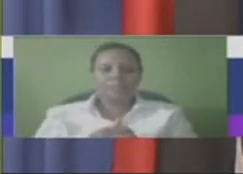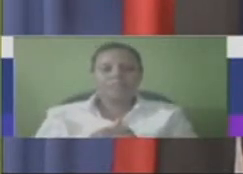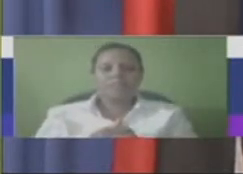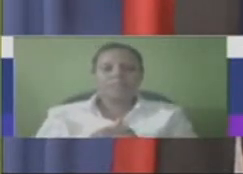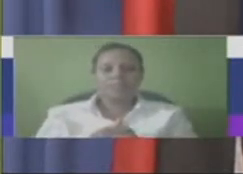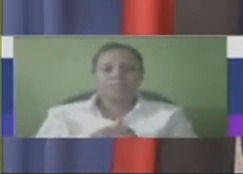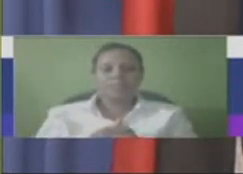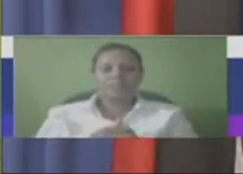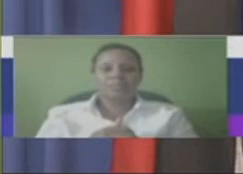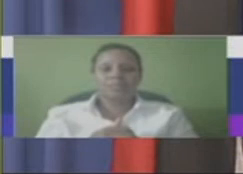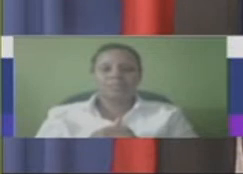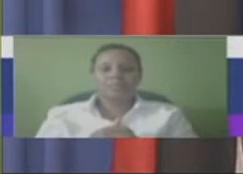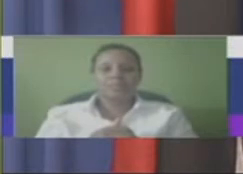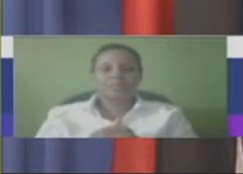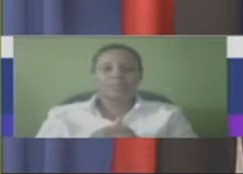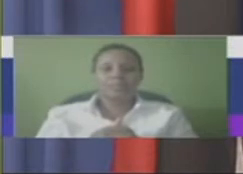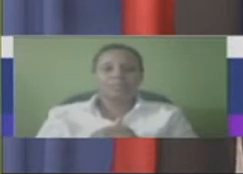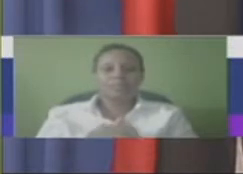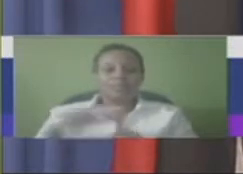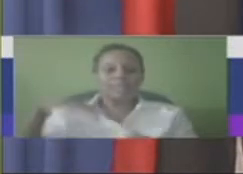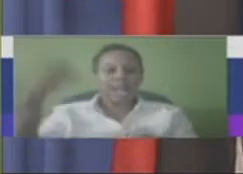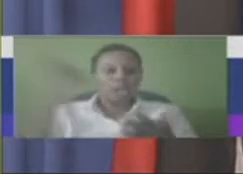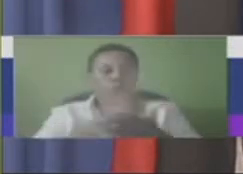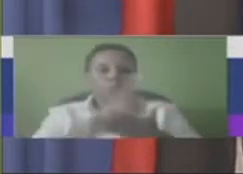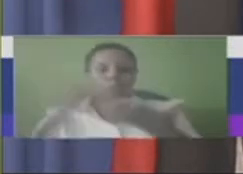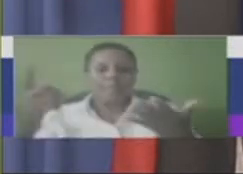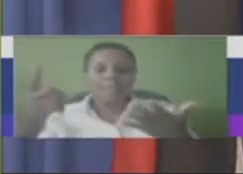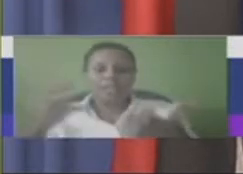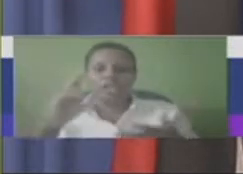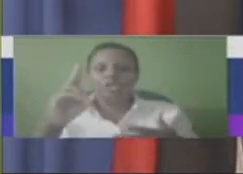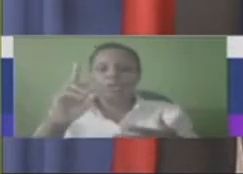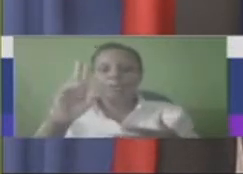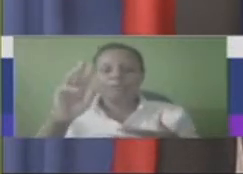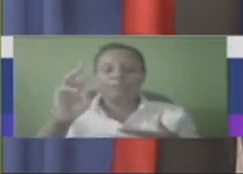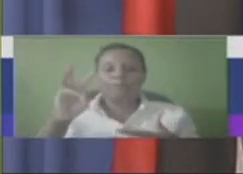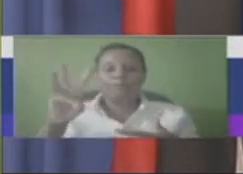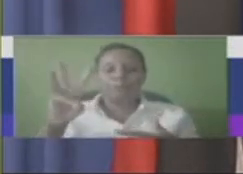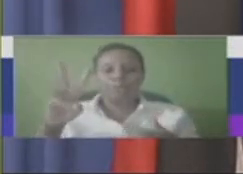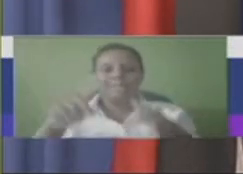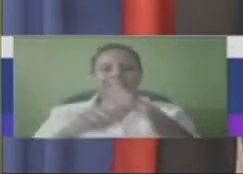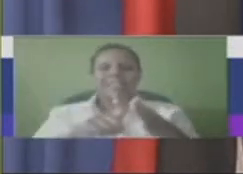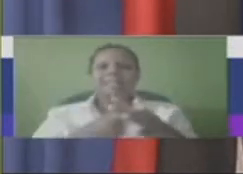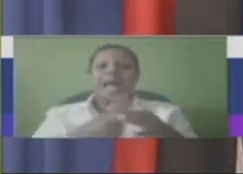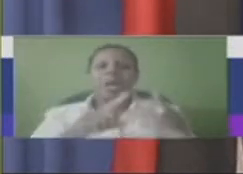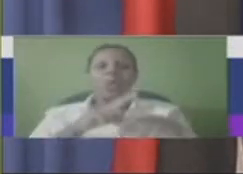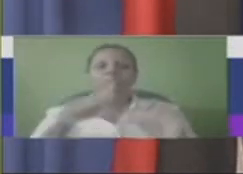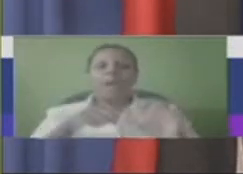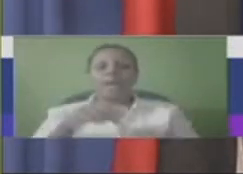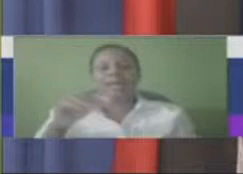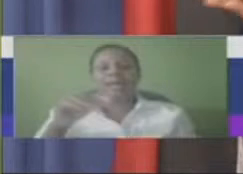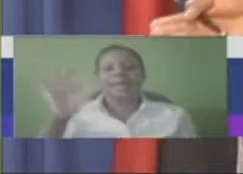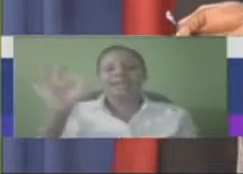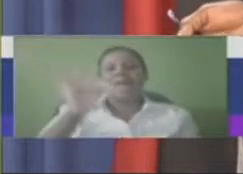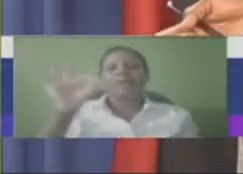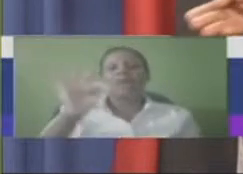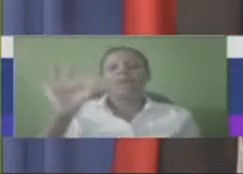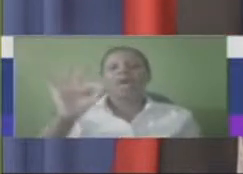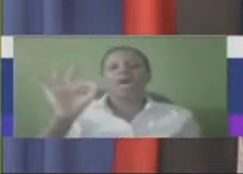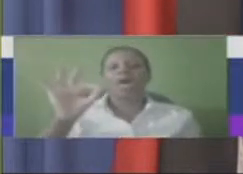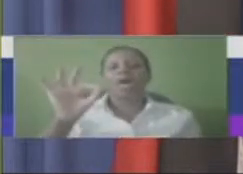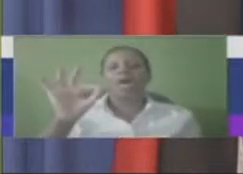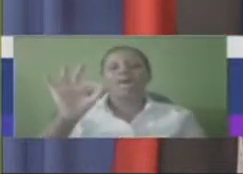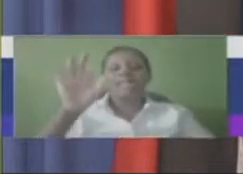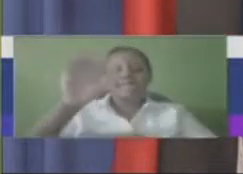o'clock and goes to the next morning, which is what you had been accustomed to before we had taken advantage